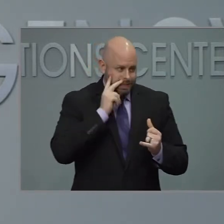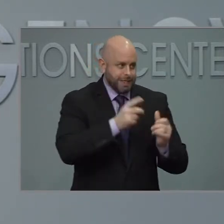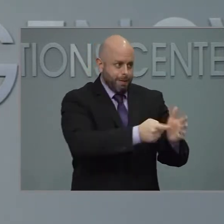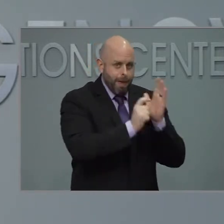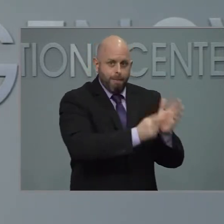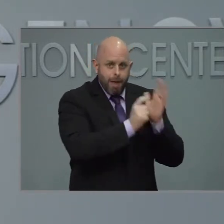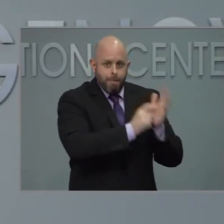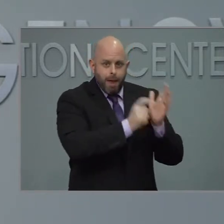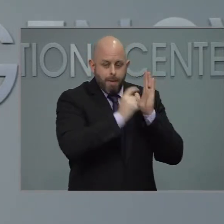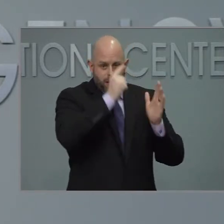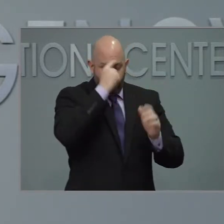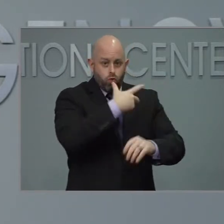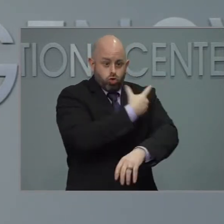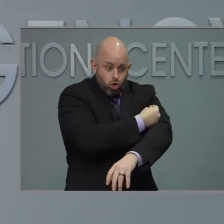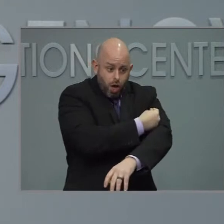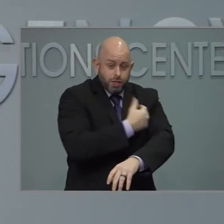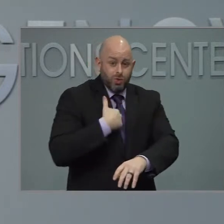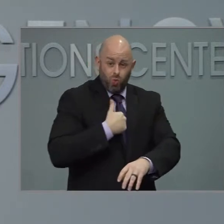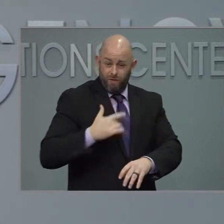feel like